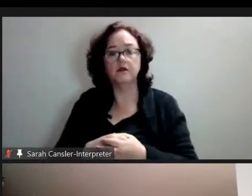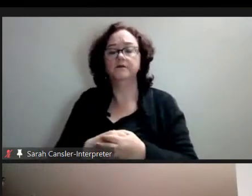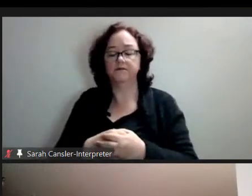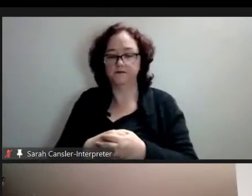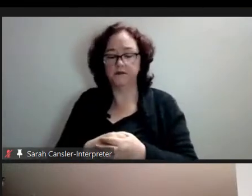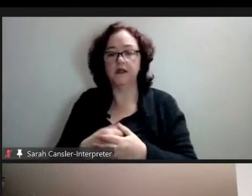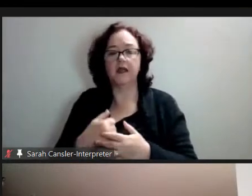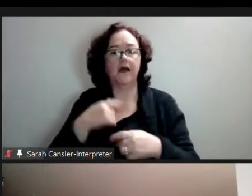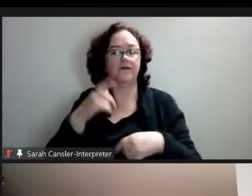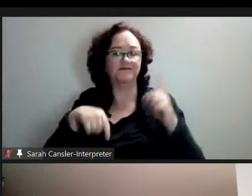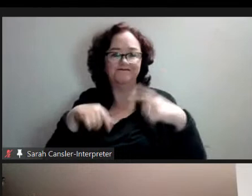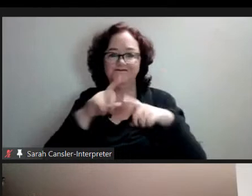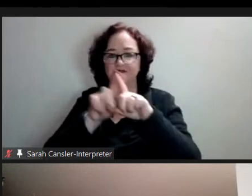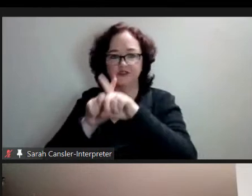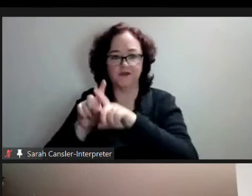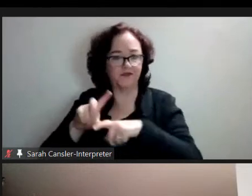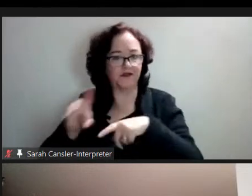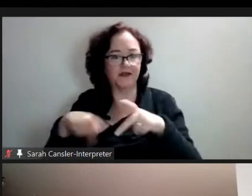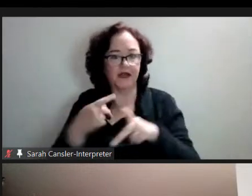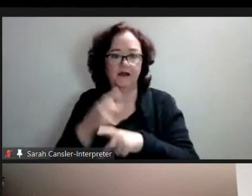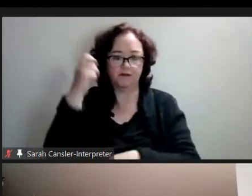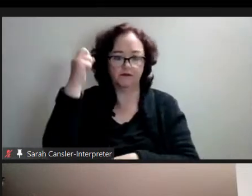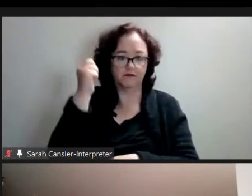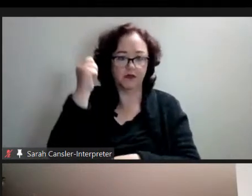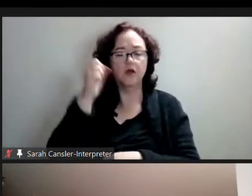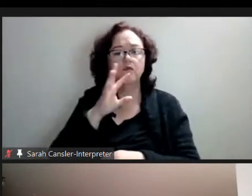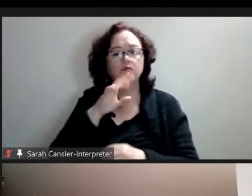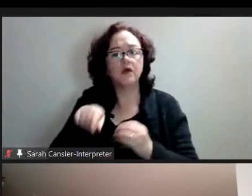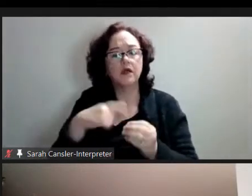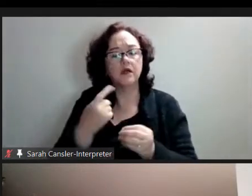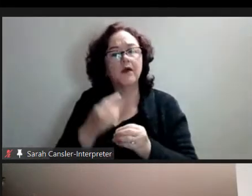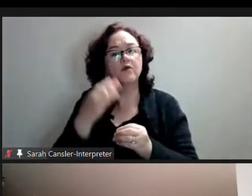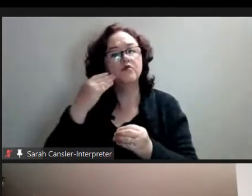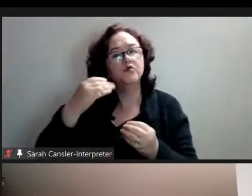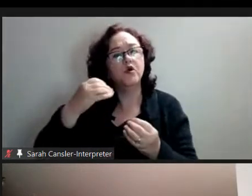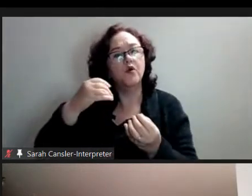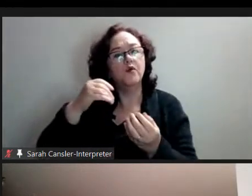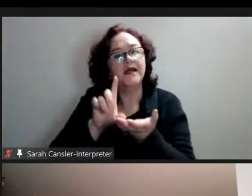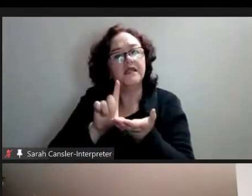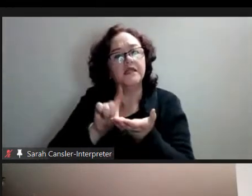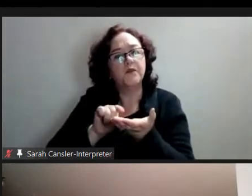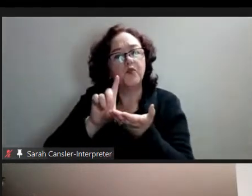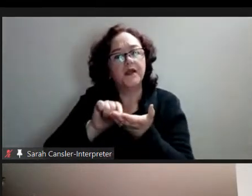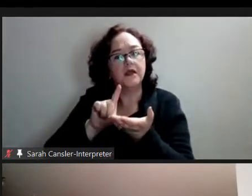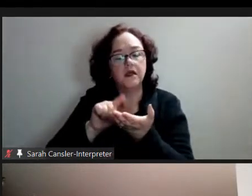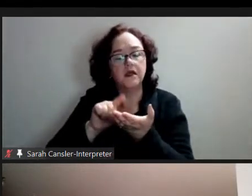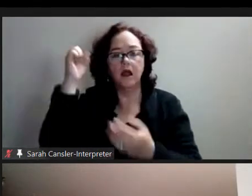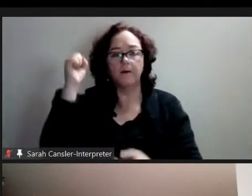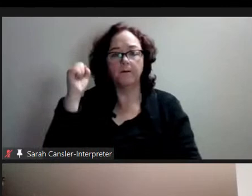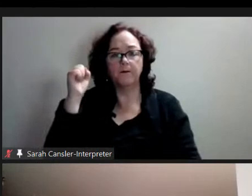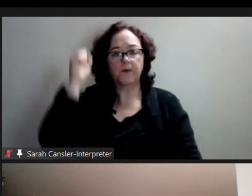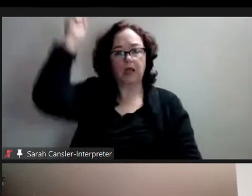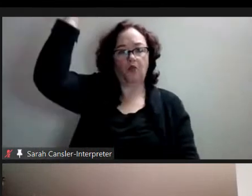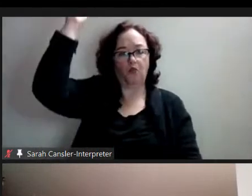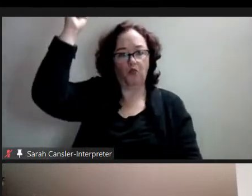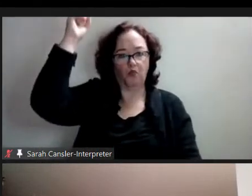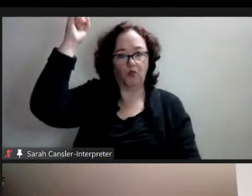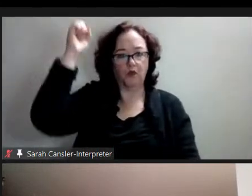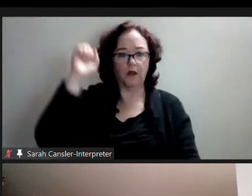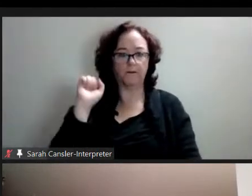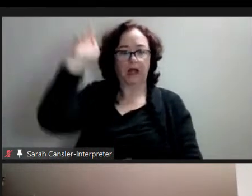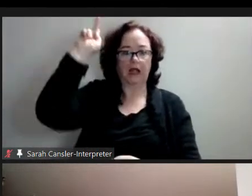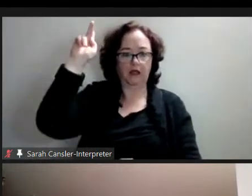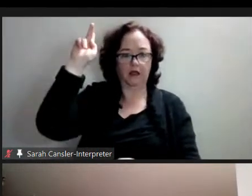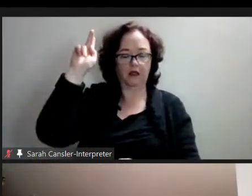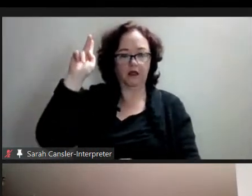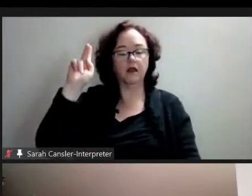there. So we're talking about the spring-loaded straps, and the spring-loaded, when it springs back up, it's